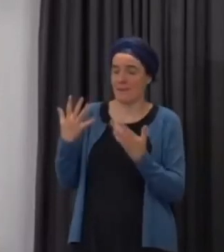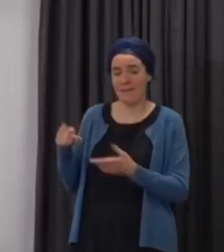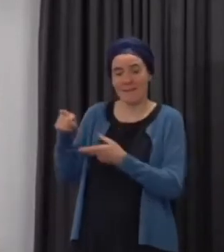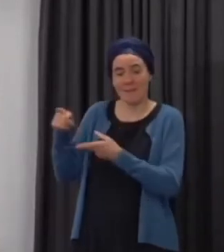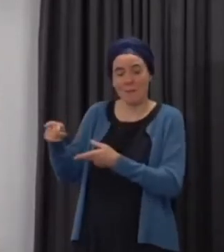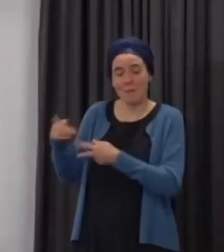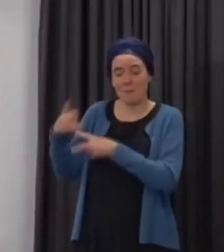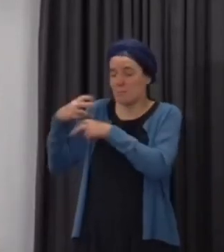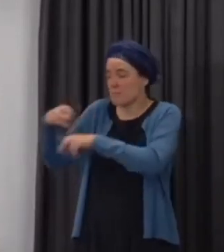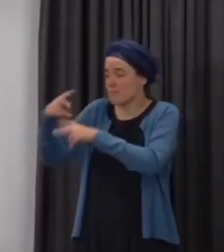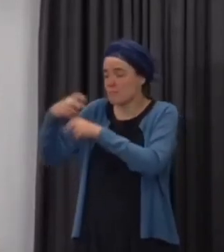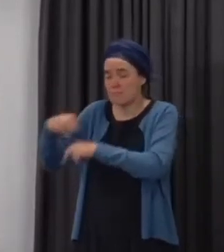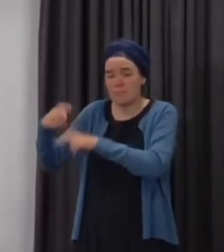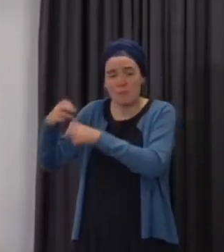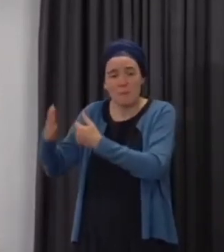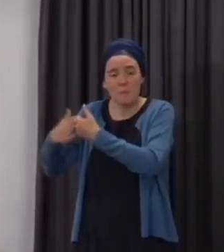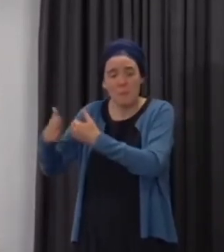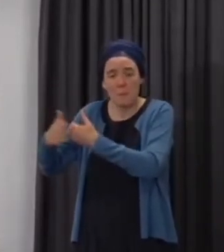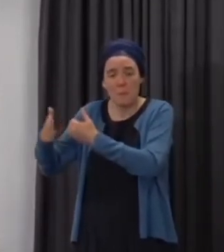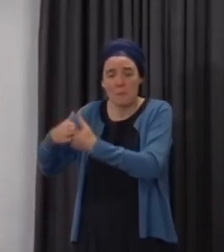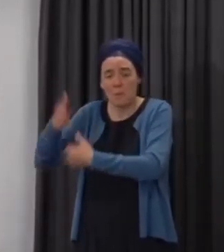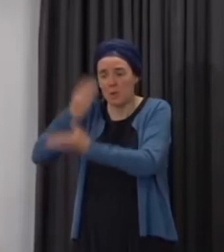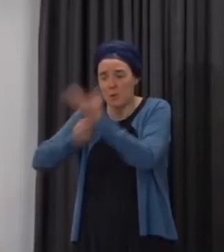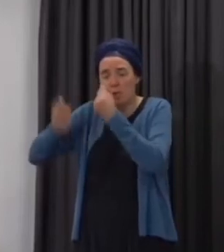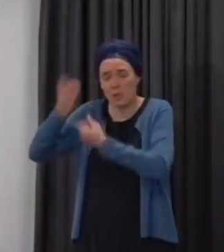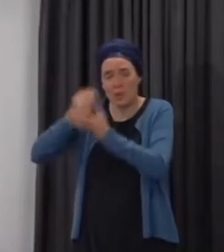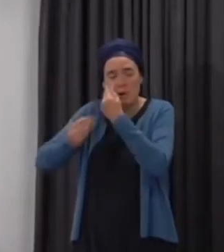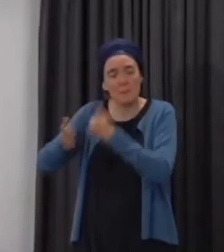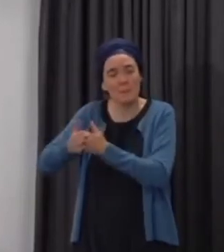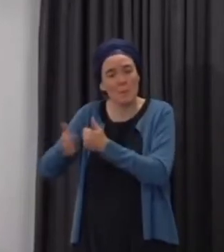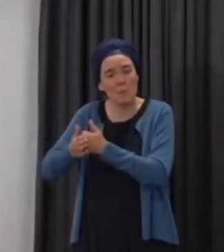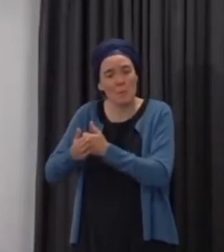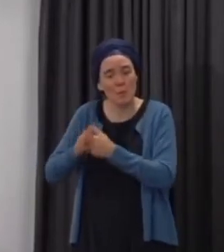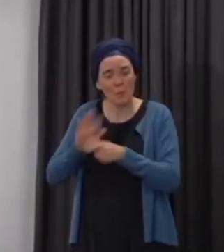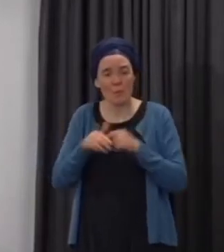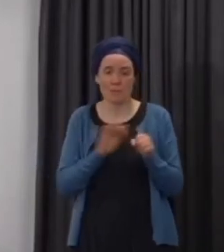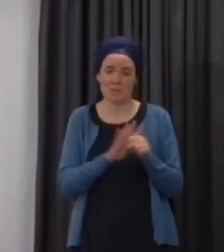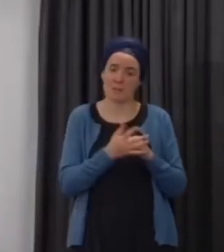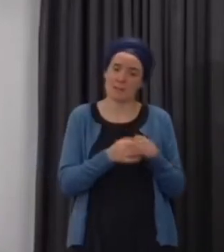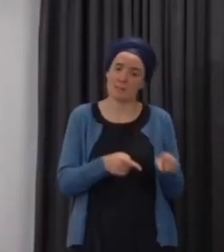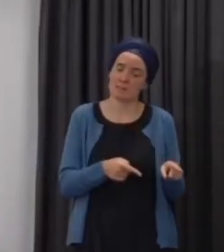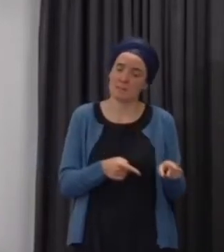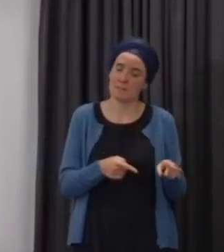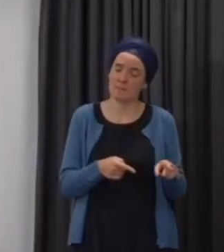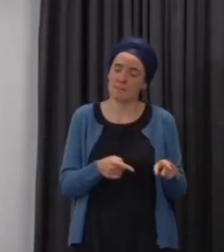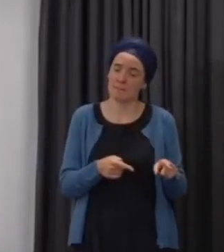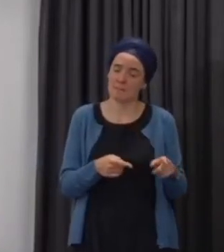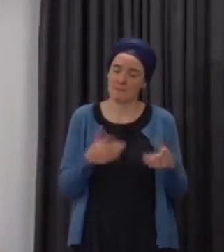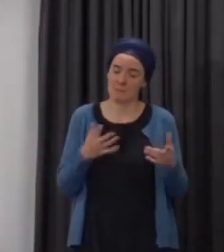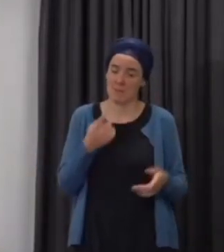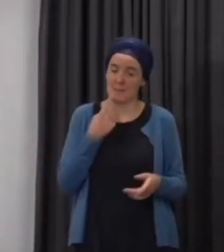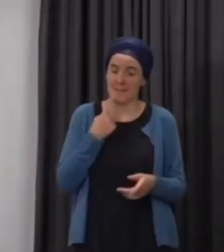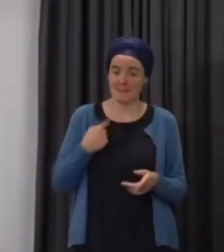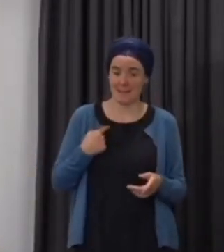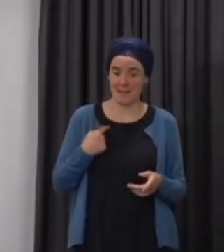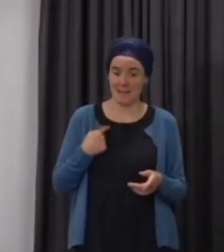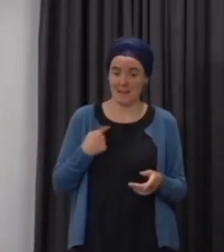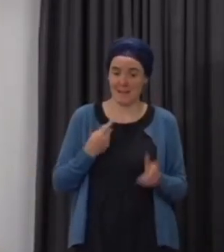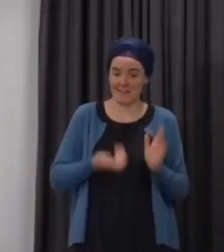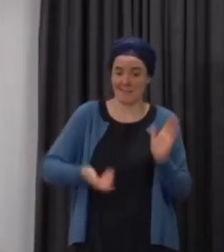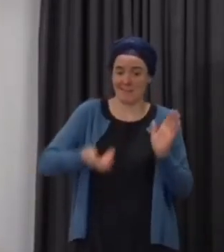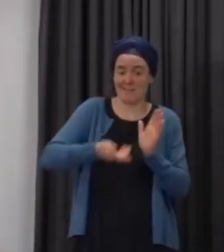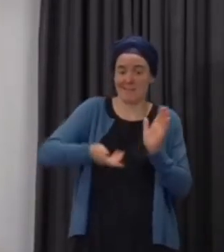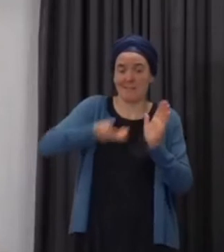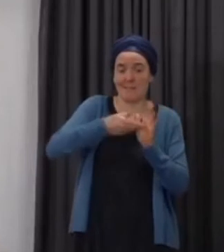build. Yesterday's change was made following agreement between the four chief medical officers across the UK. And